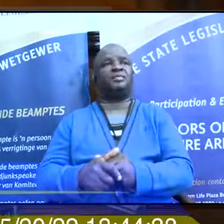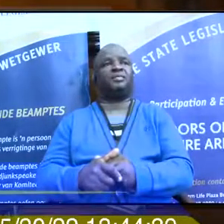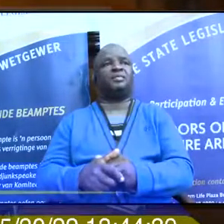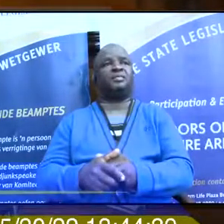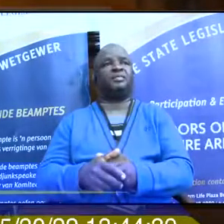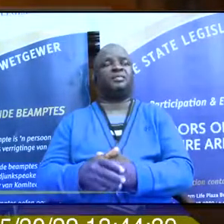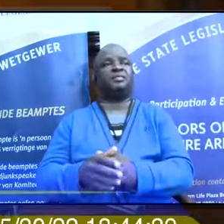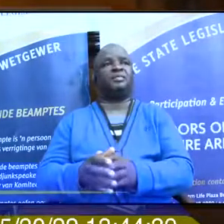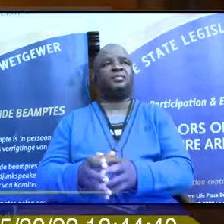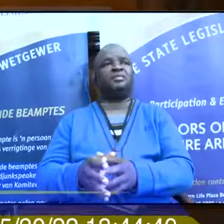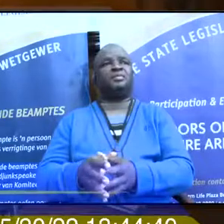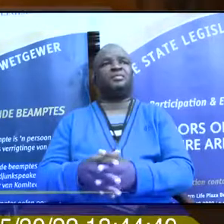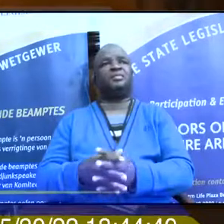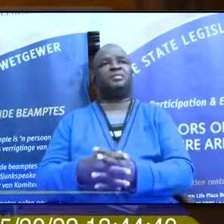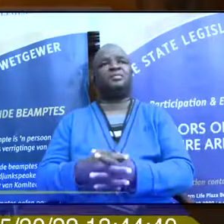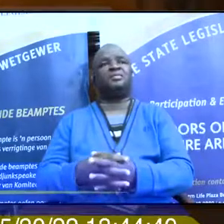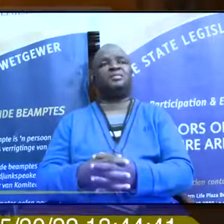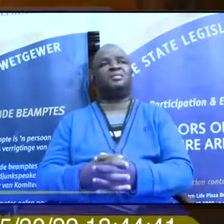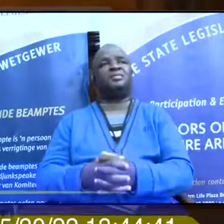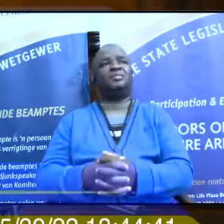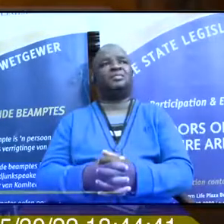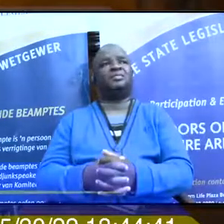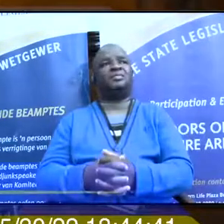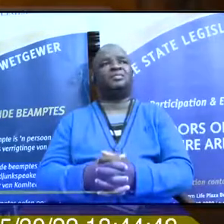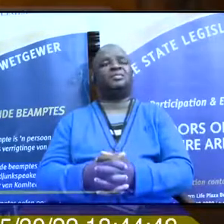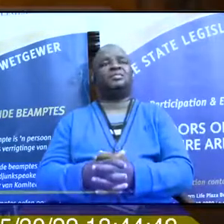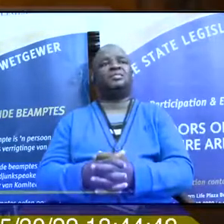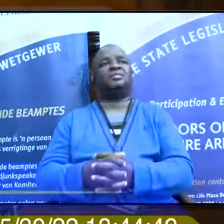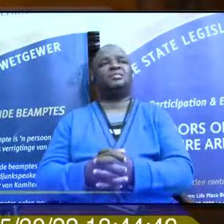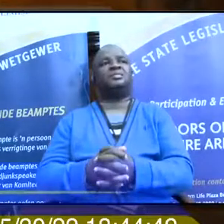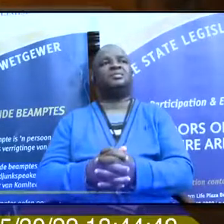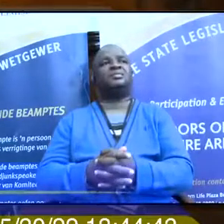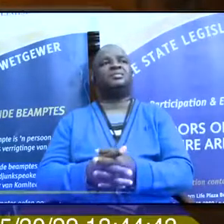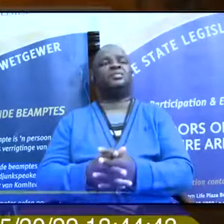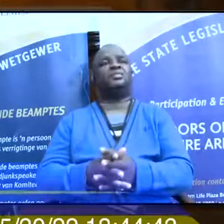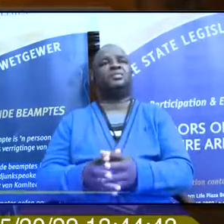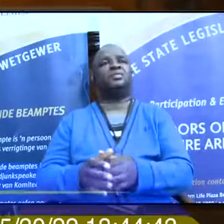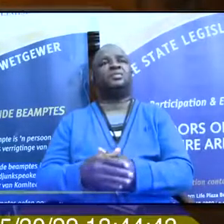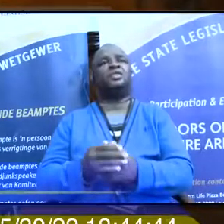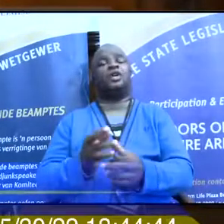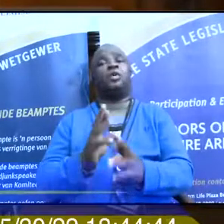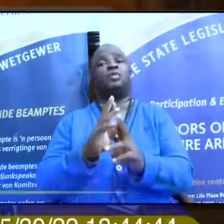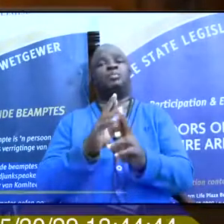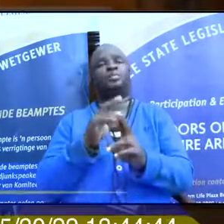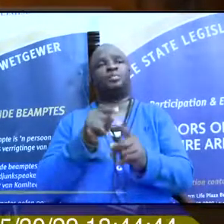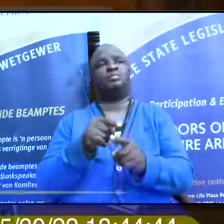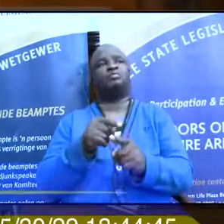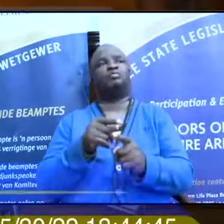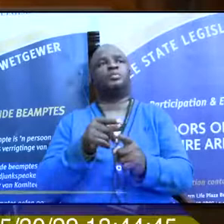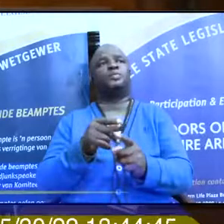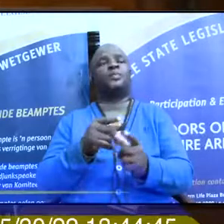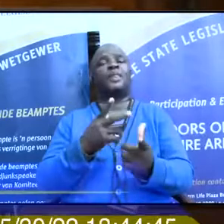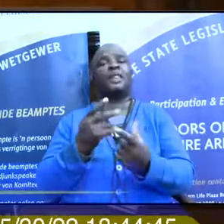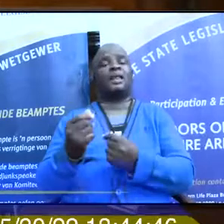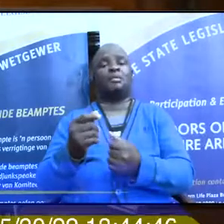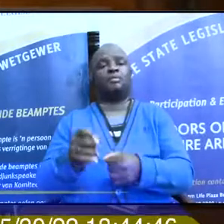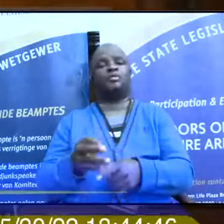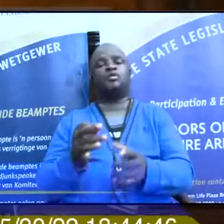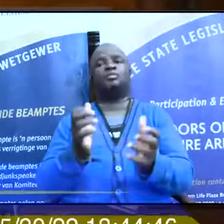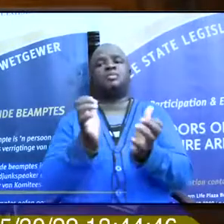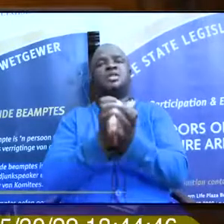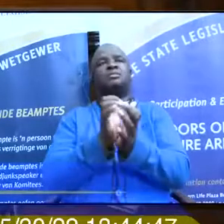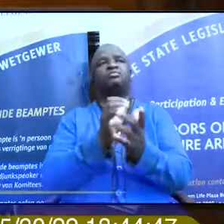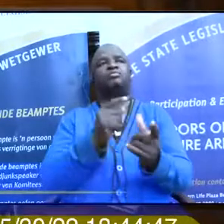and we hope we hope uh this recession will know you will not just be a one of those